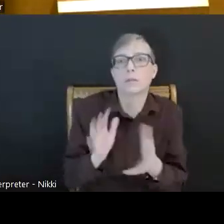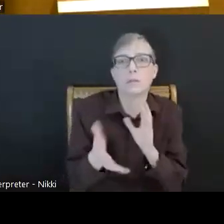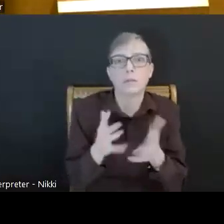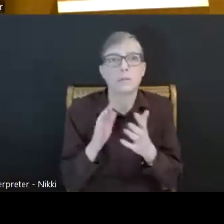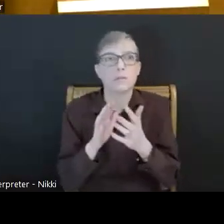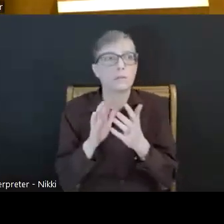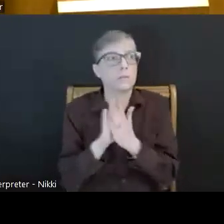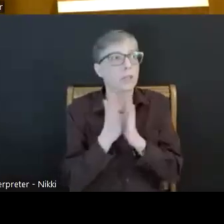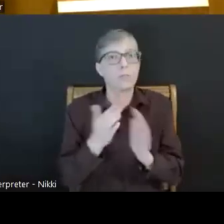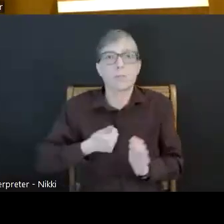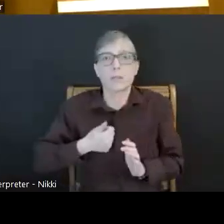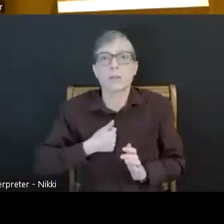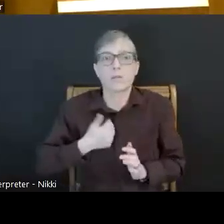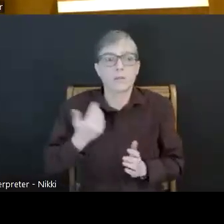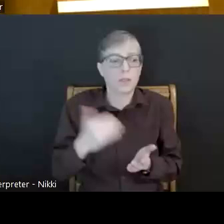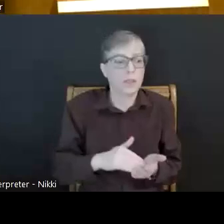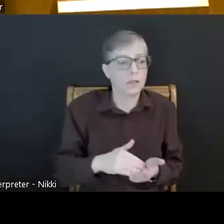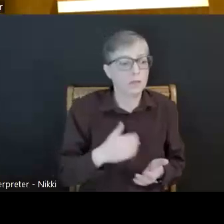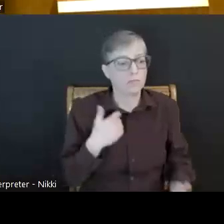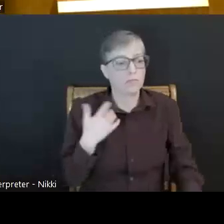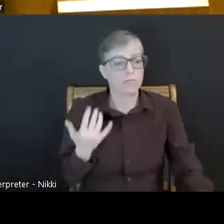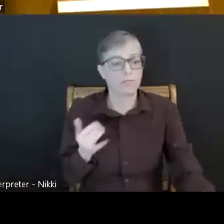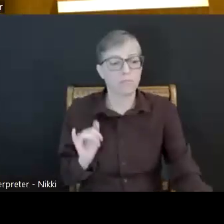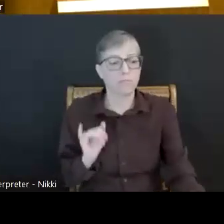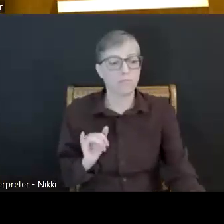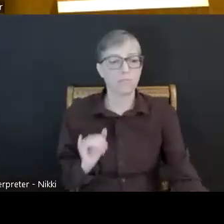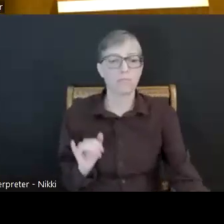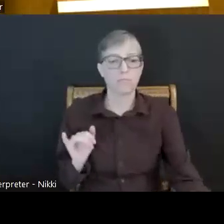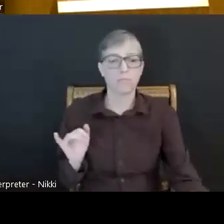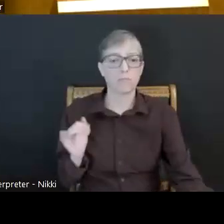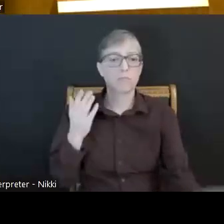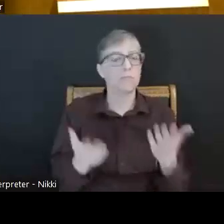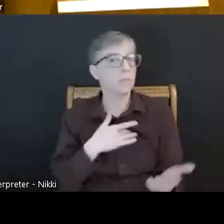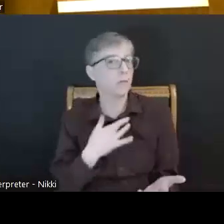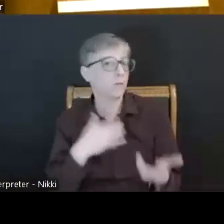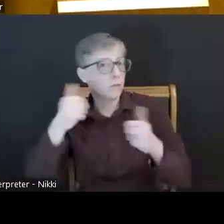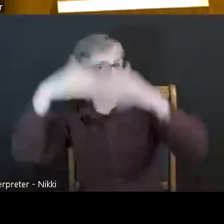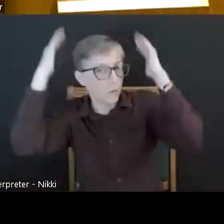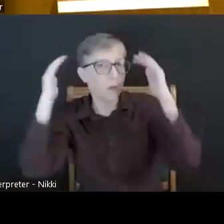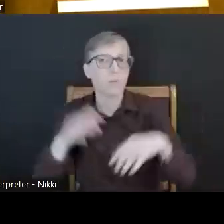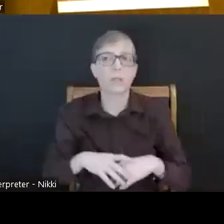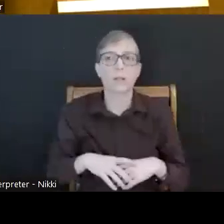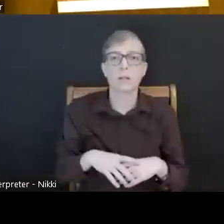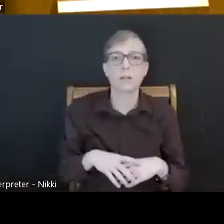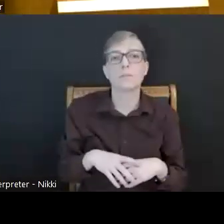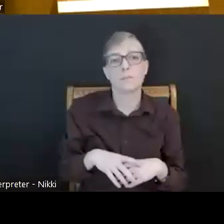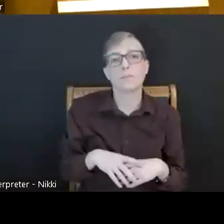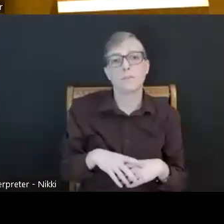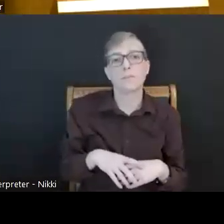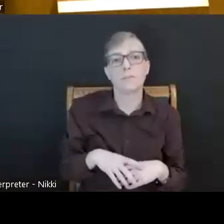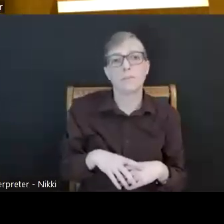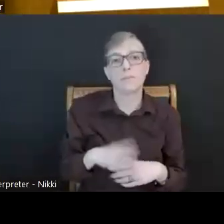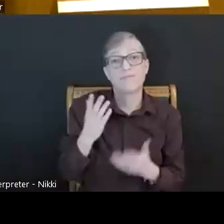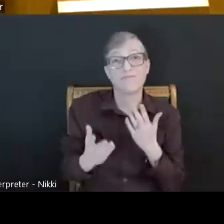self initially seems very large and overwhelming, which ultimately leads in many people, about a third of